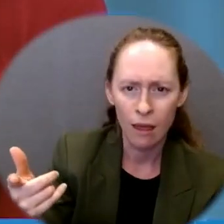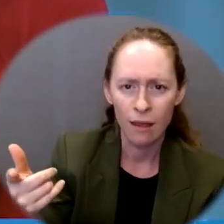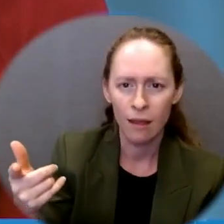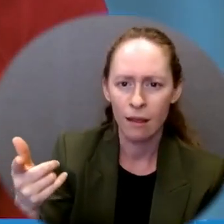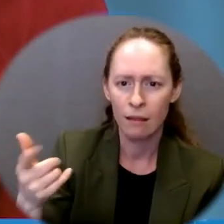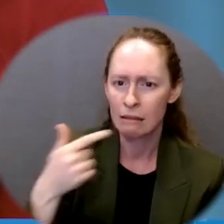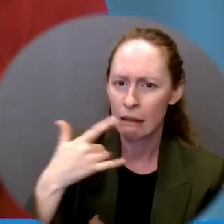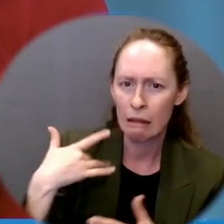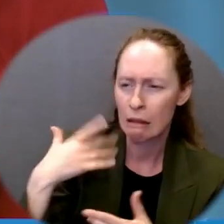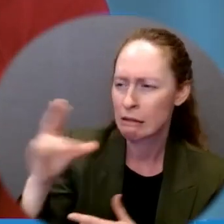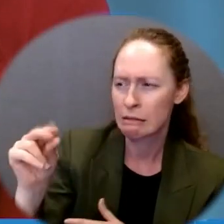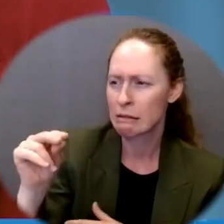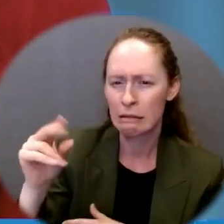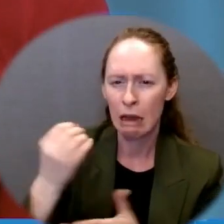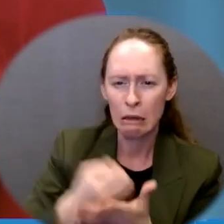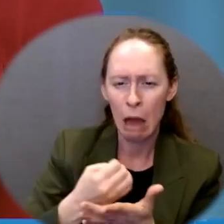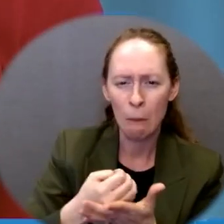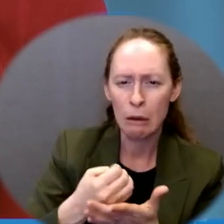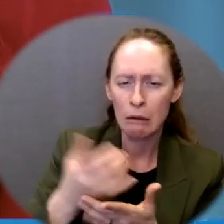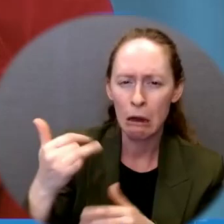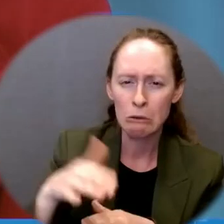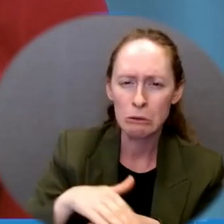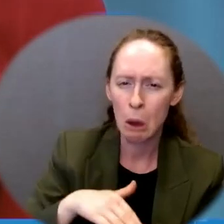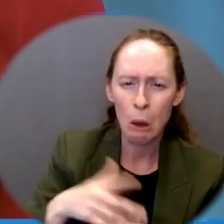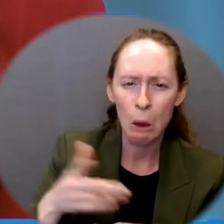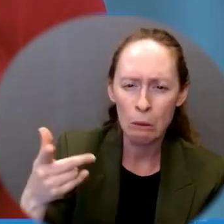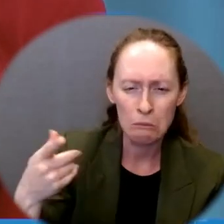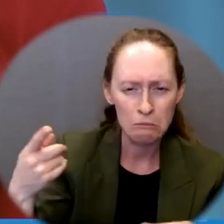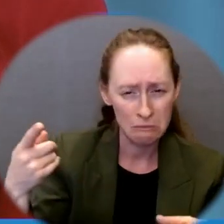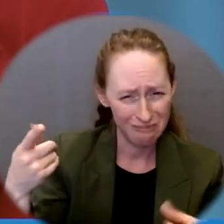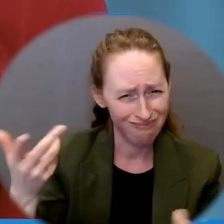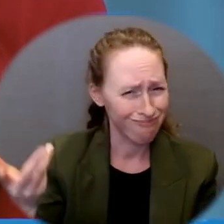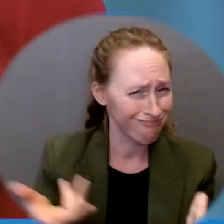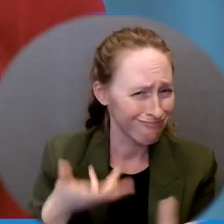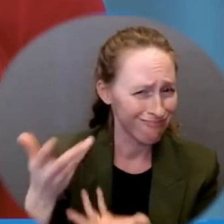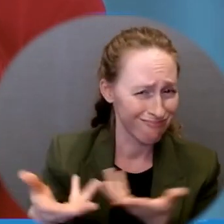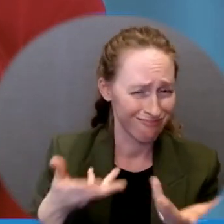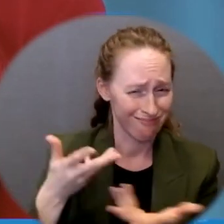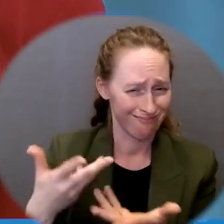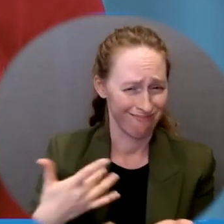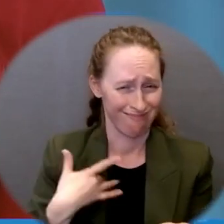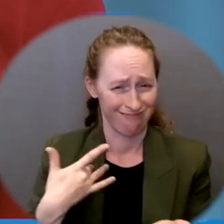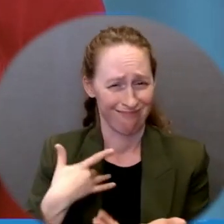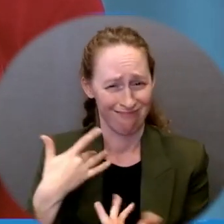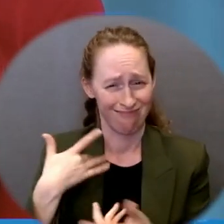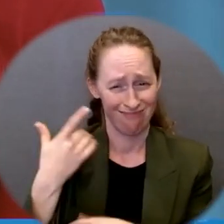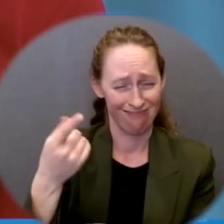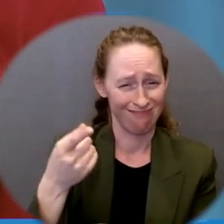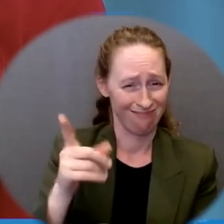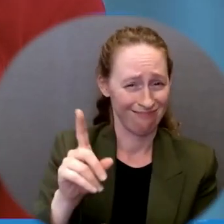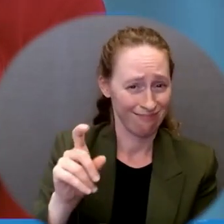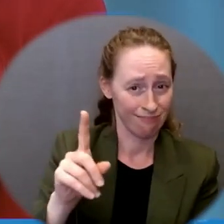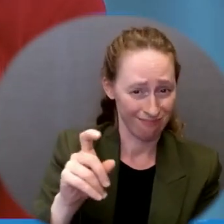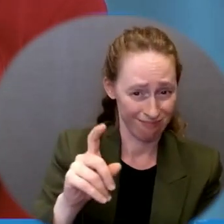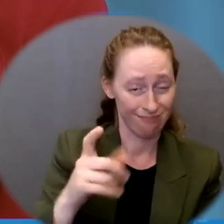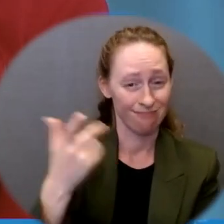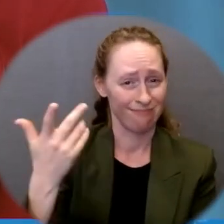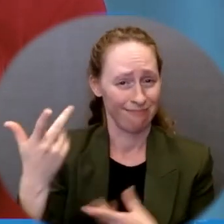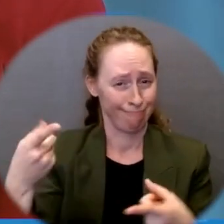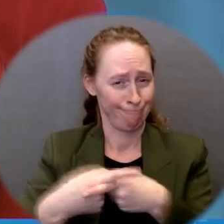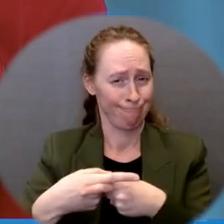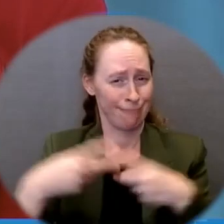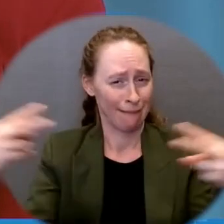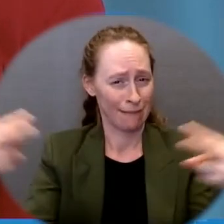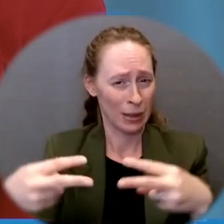the president has always, when he talks about the economy, has made clear to understand what